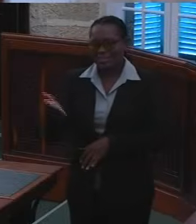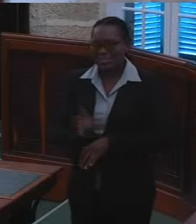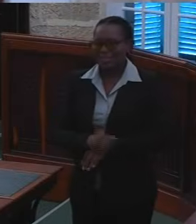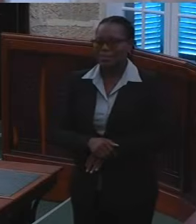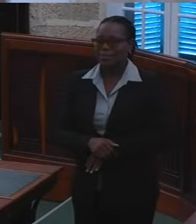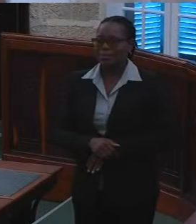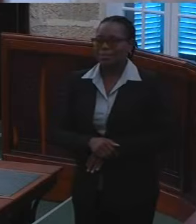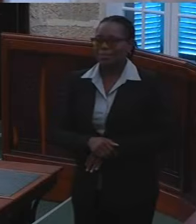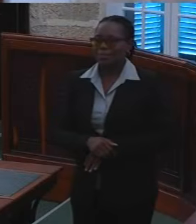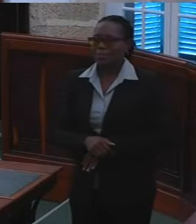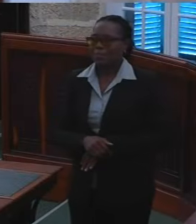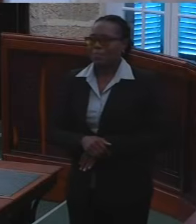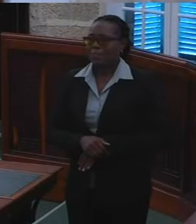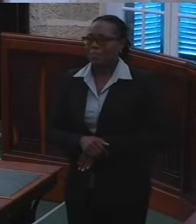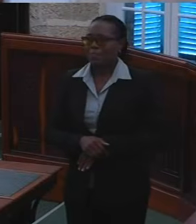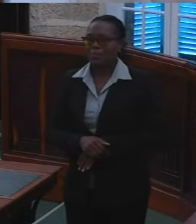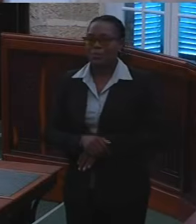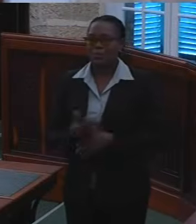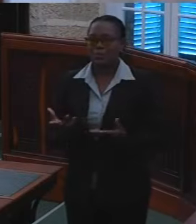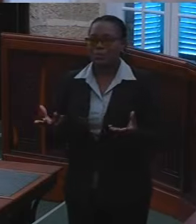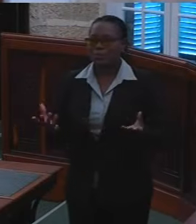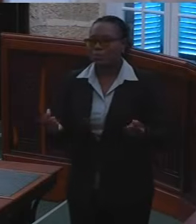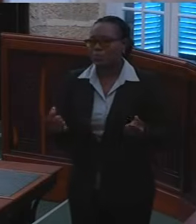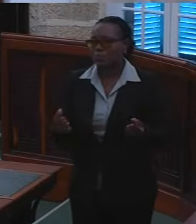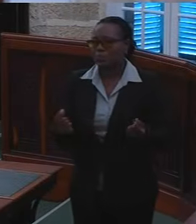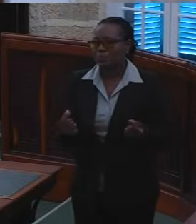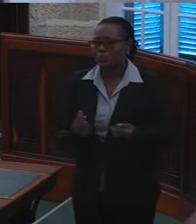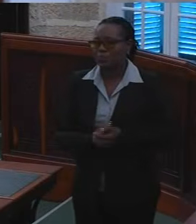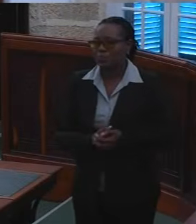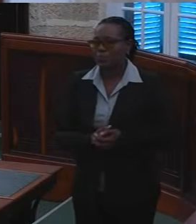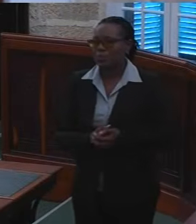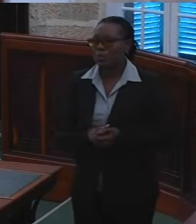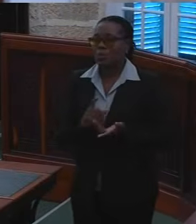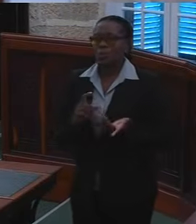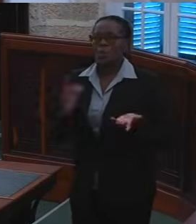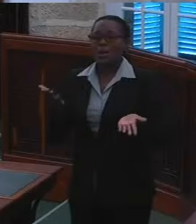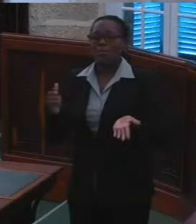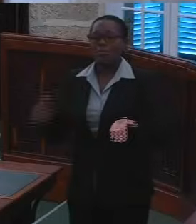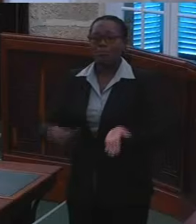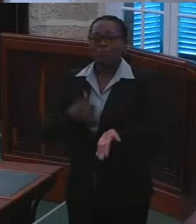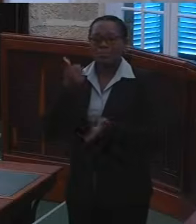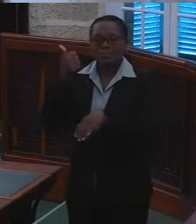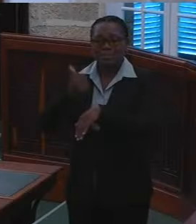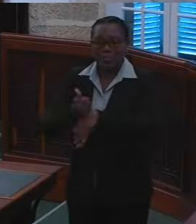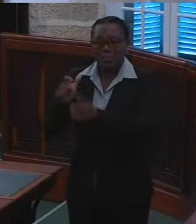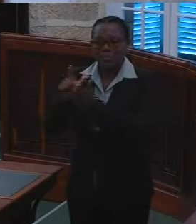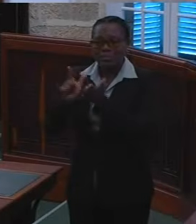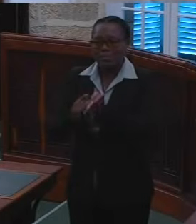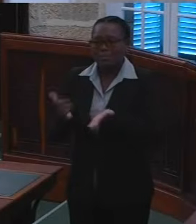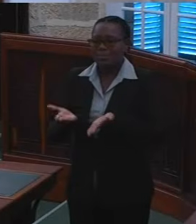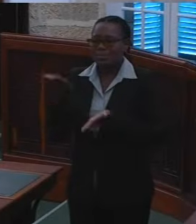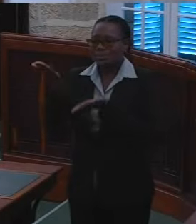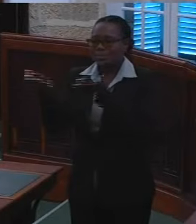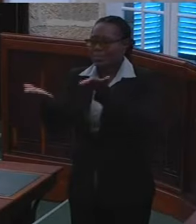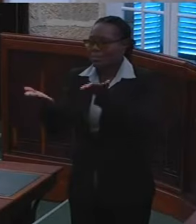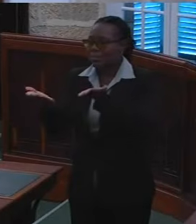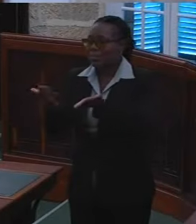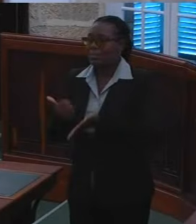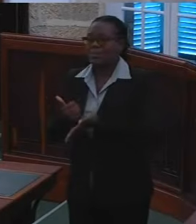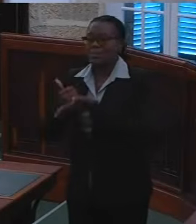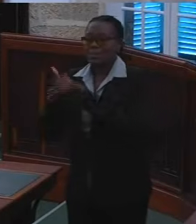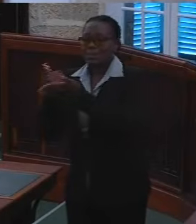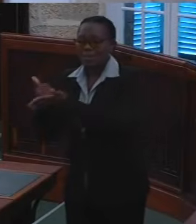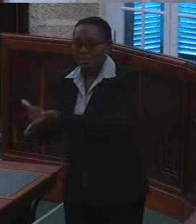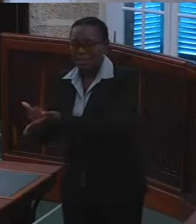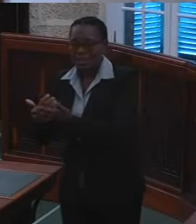the vulnerable sector in this country. We have brought legislation to protect those in the down, the children, the child justice